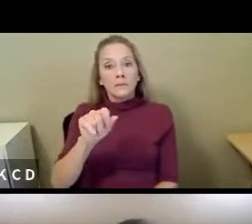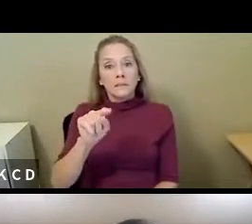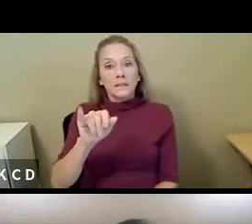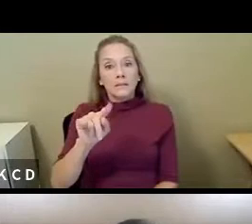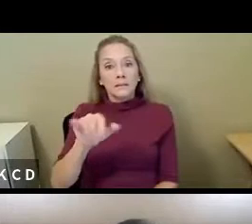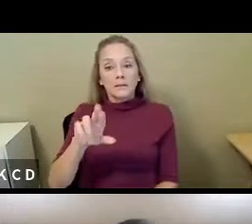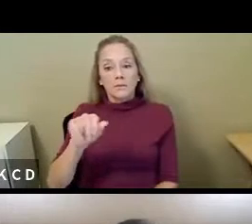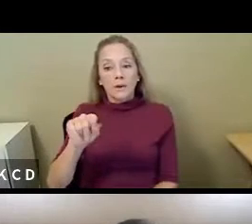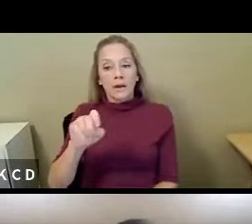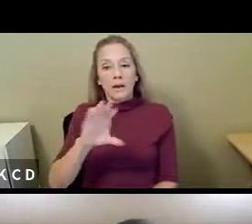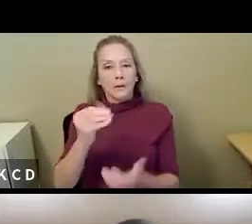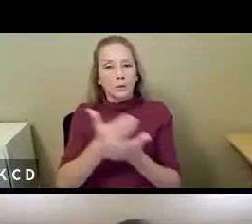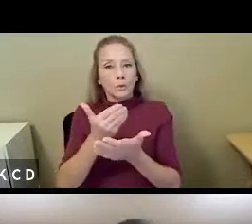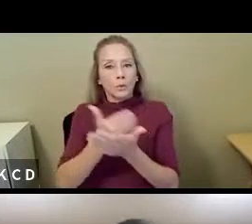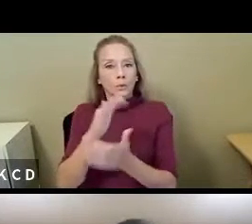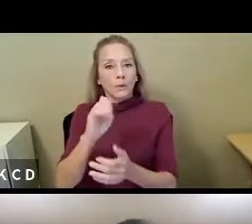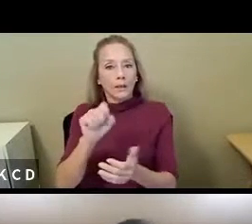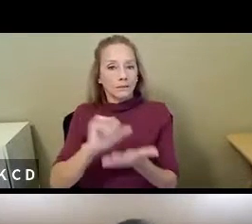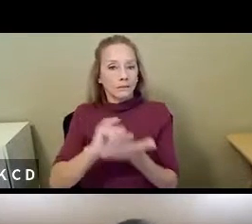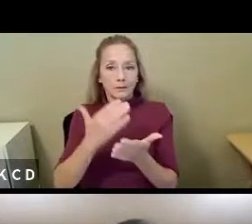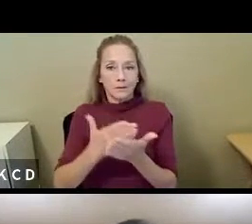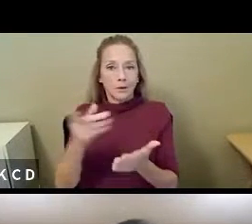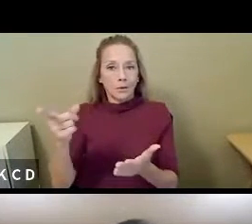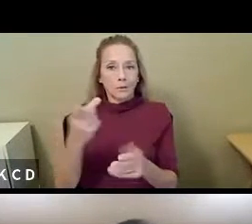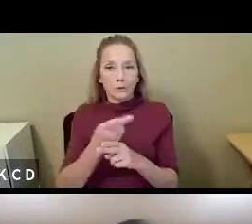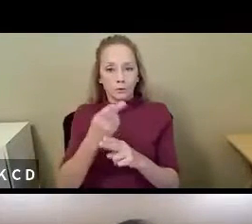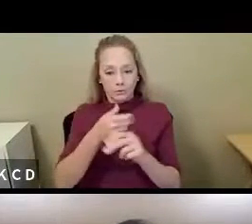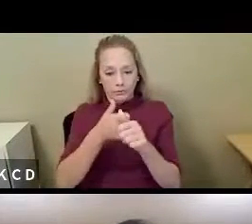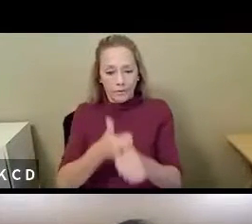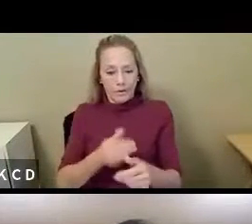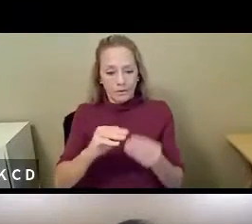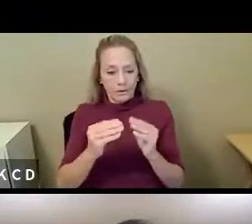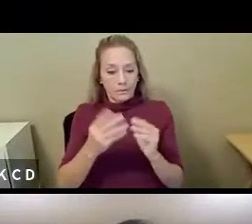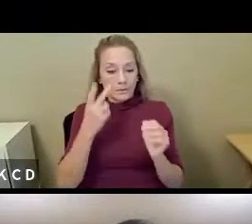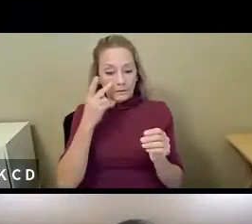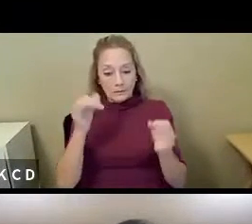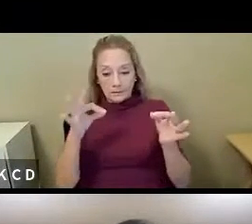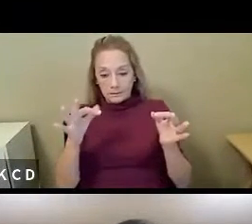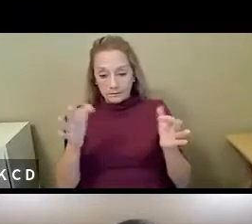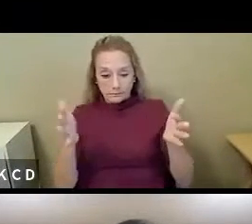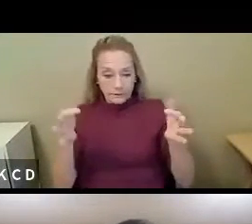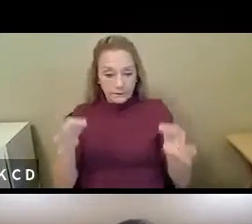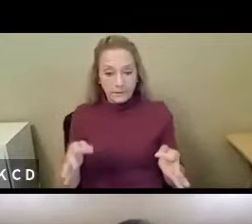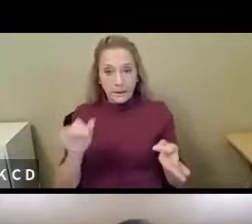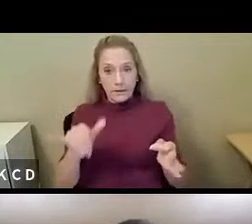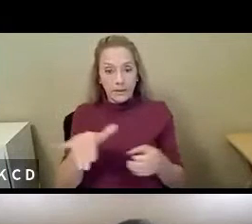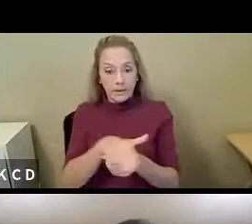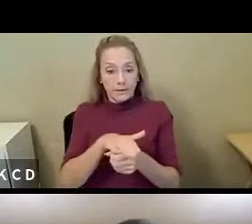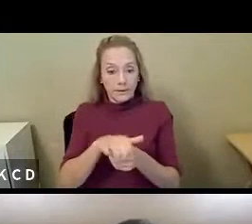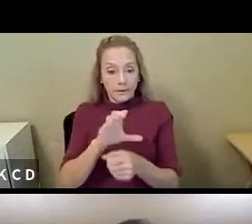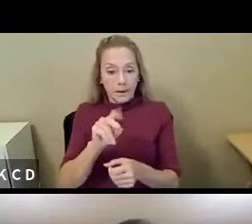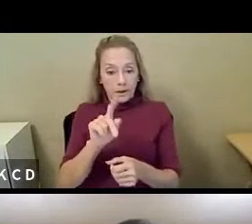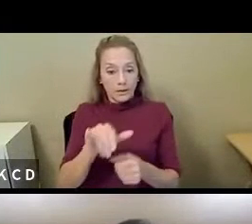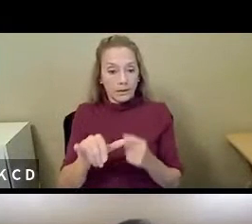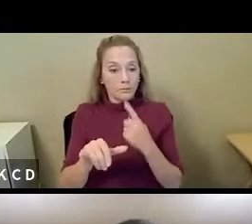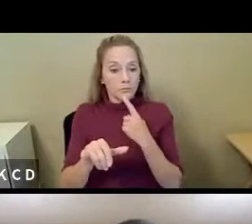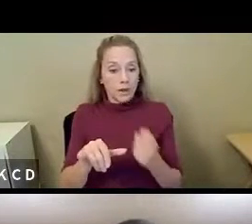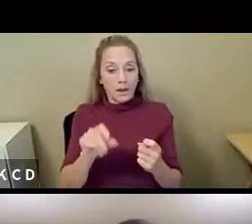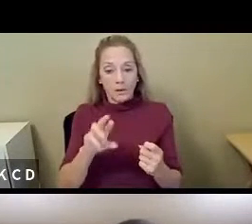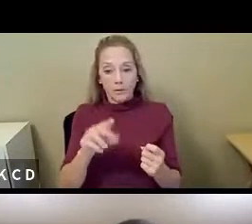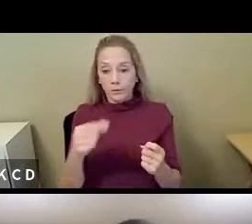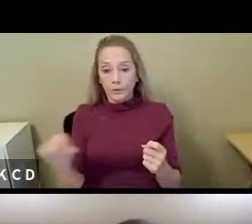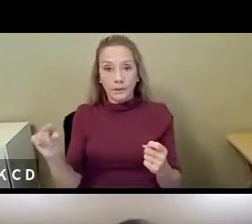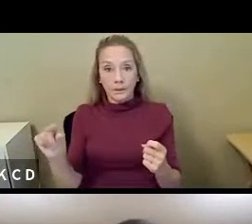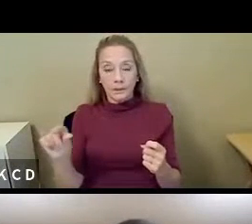new cases is all they're using to determine whether a county is green or red, and they're using that